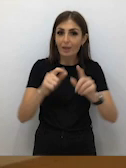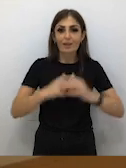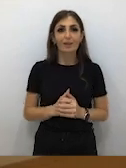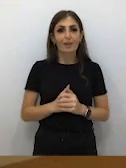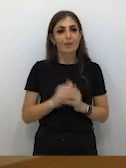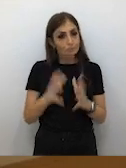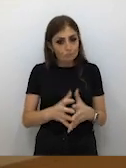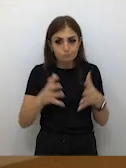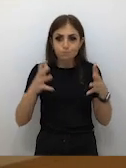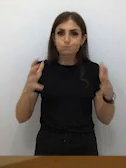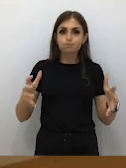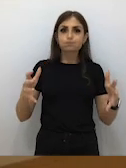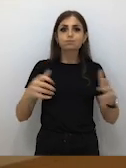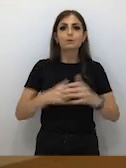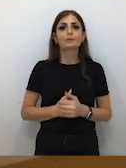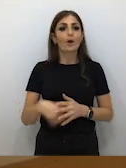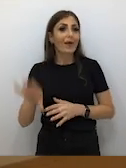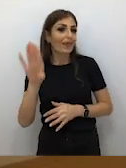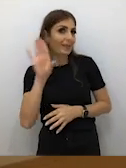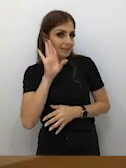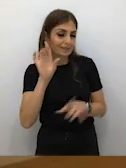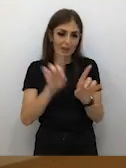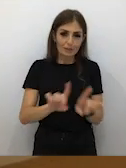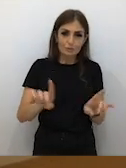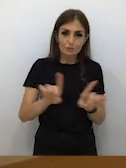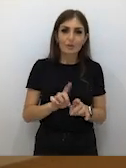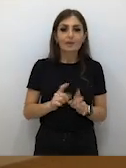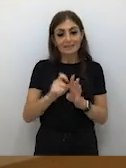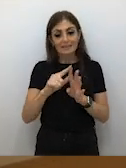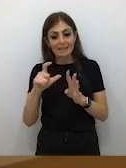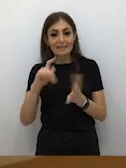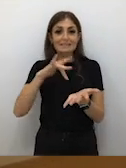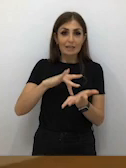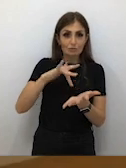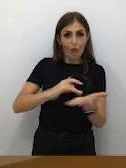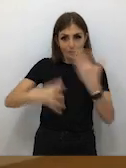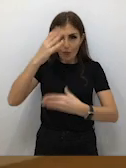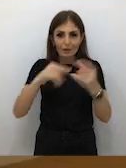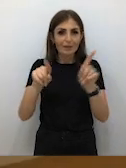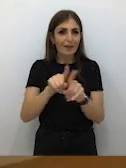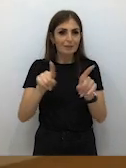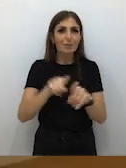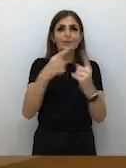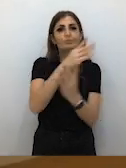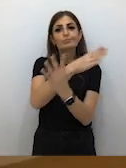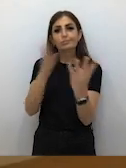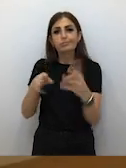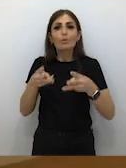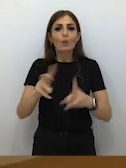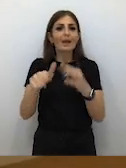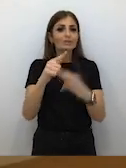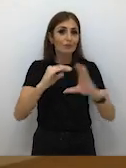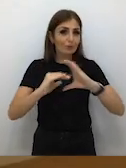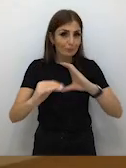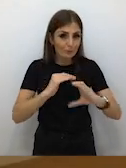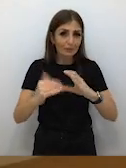the program was the emphasis placed on country listening and decentralized learning and the multimodal ways